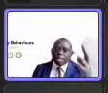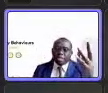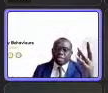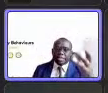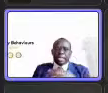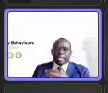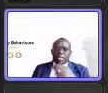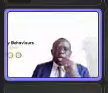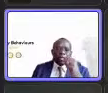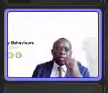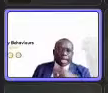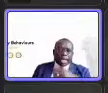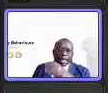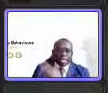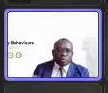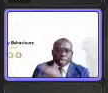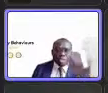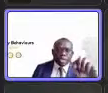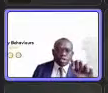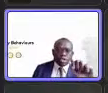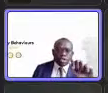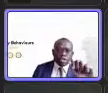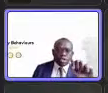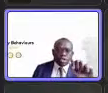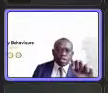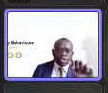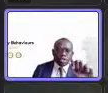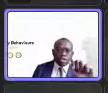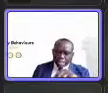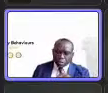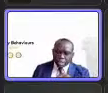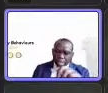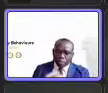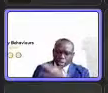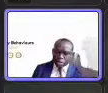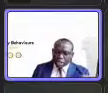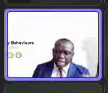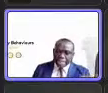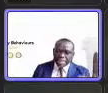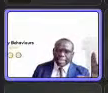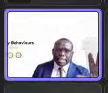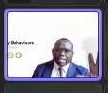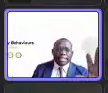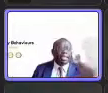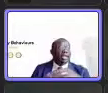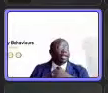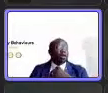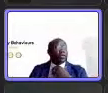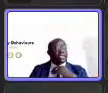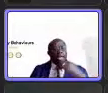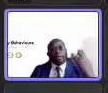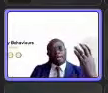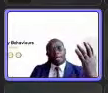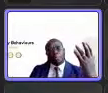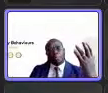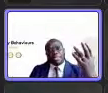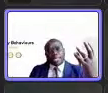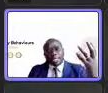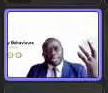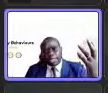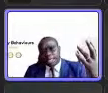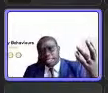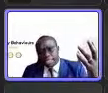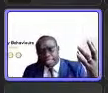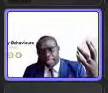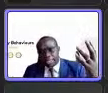the good benefit that were actually highlighted, which I didn't want to deal with today, or that were highlighted yesterday, of course, they have come up with